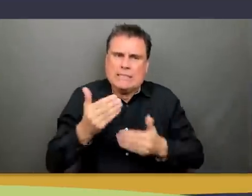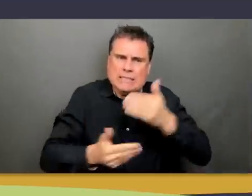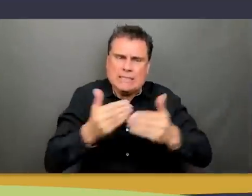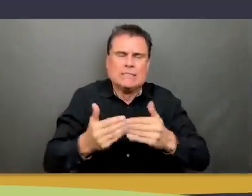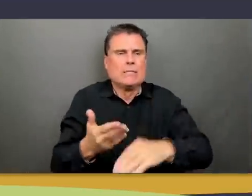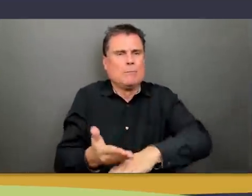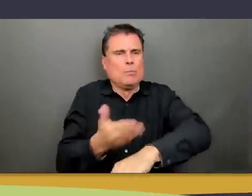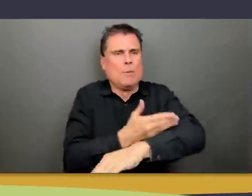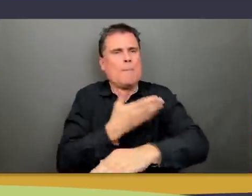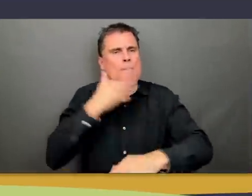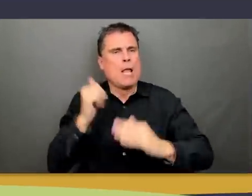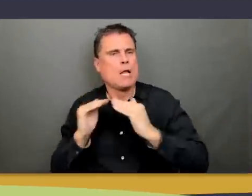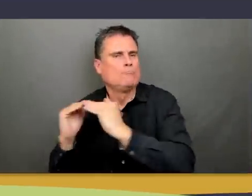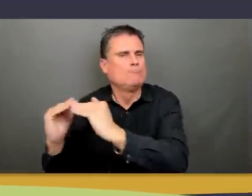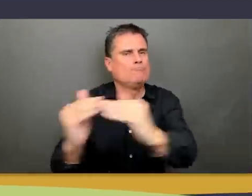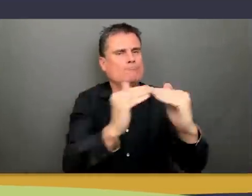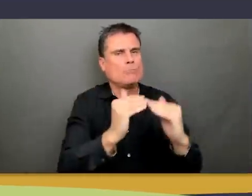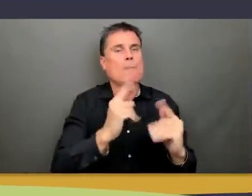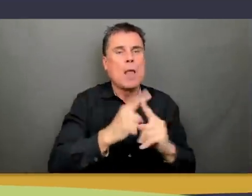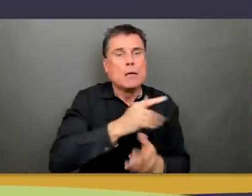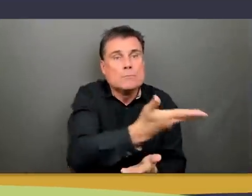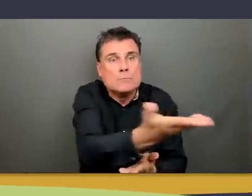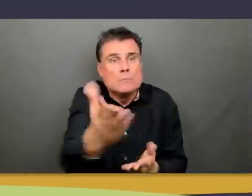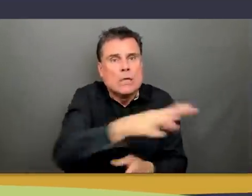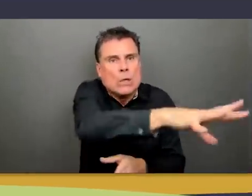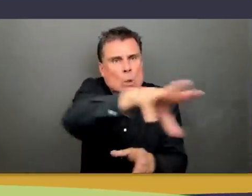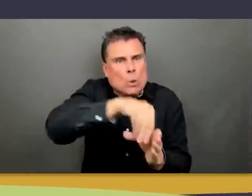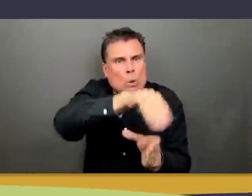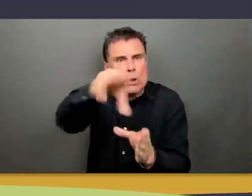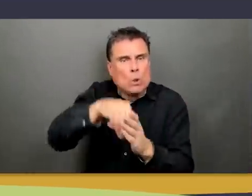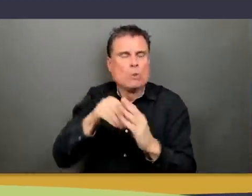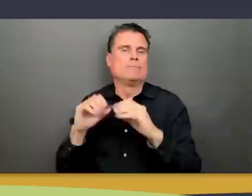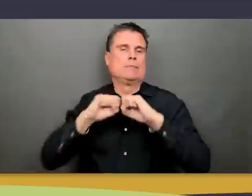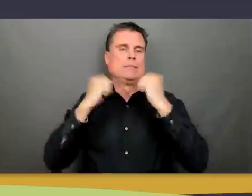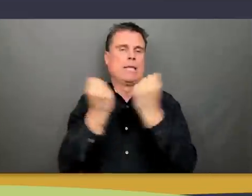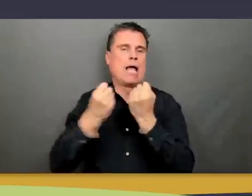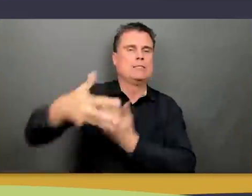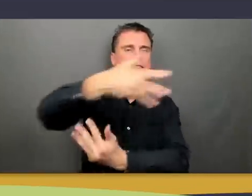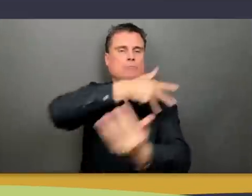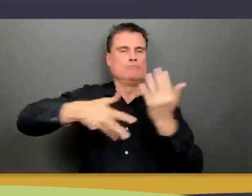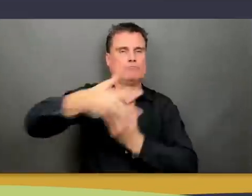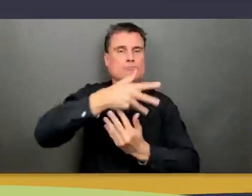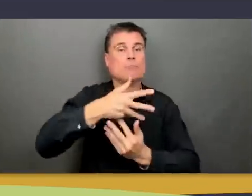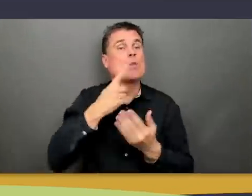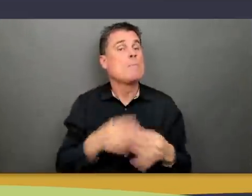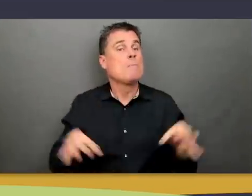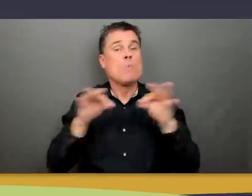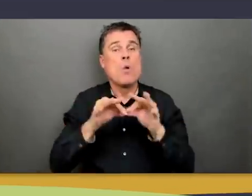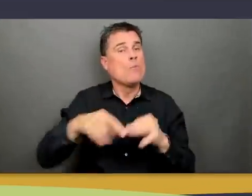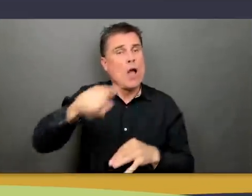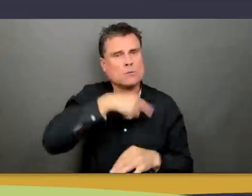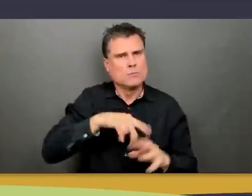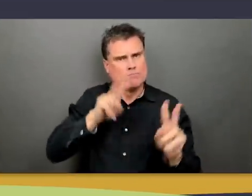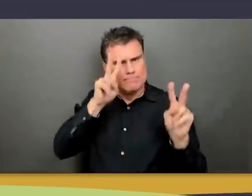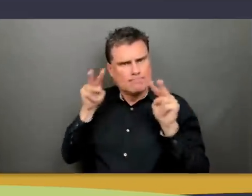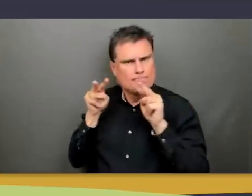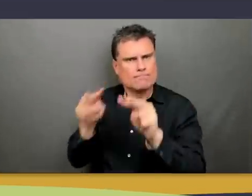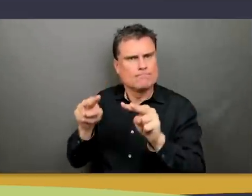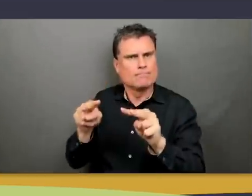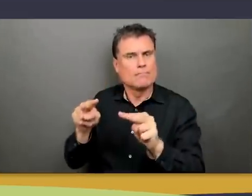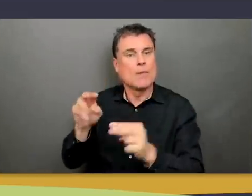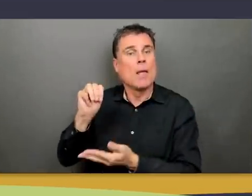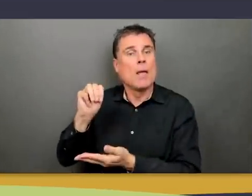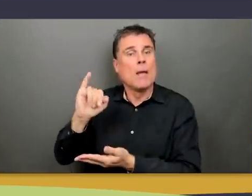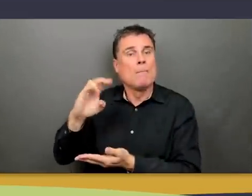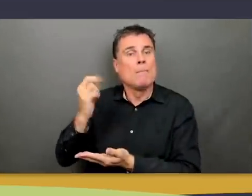that we listen to the words that Michael said as a youth. He very much learned wisdom from his elders, that we